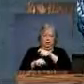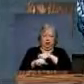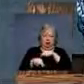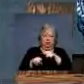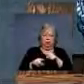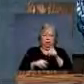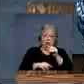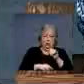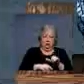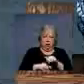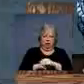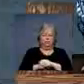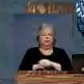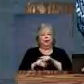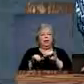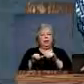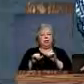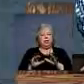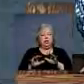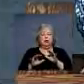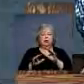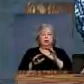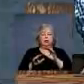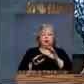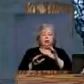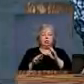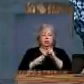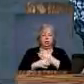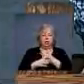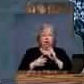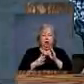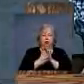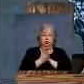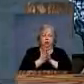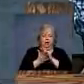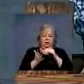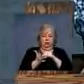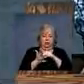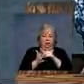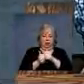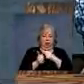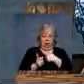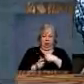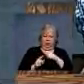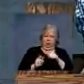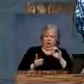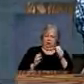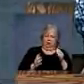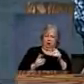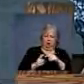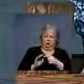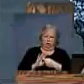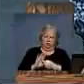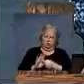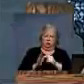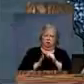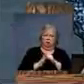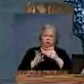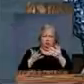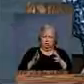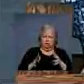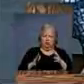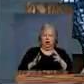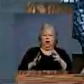engineer shared a traffic study with me, and I'm not a city engineer, I'm not an engineer, but it seemed to indicate that there was already